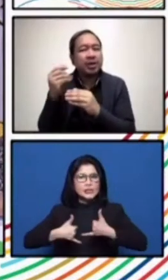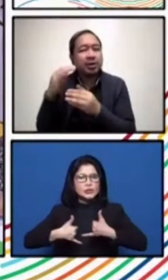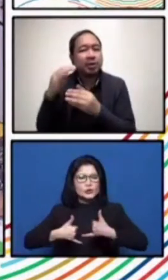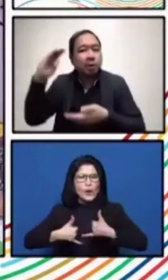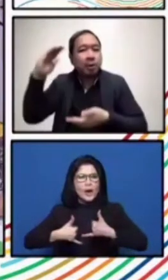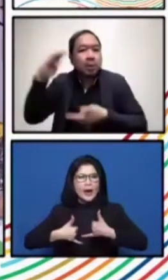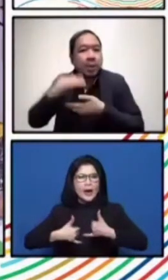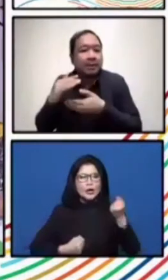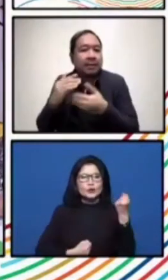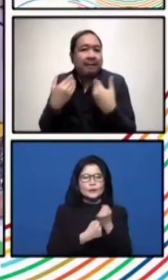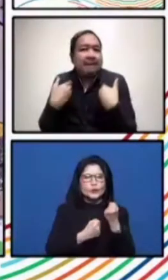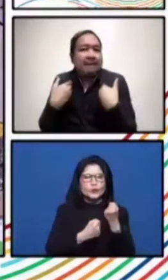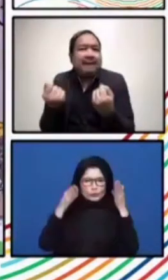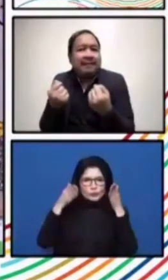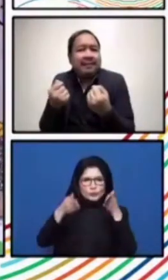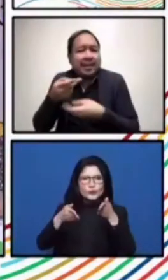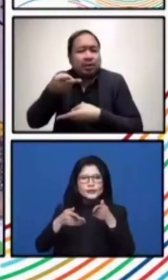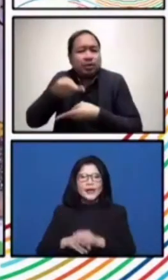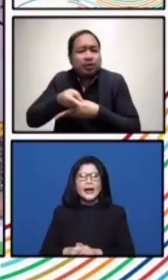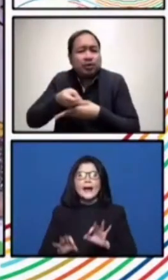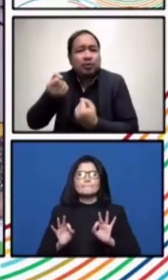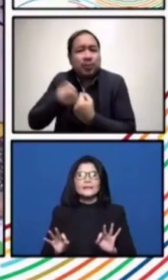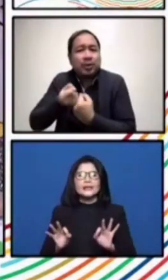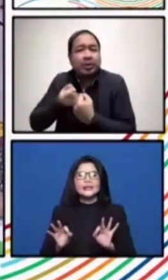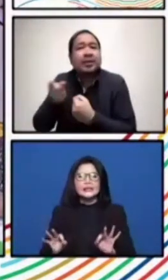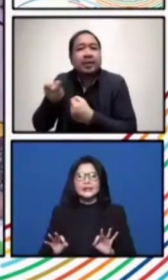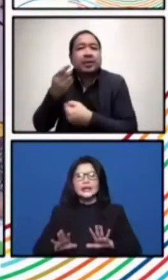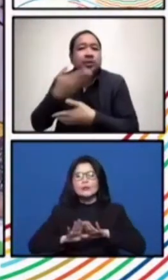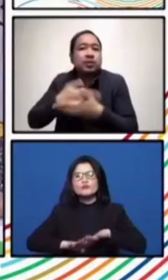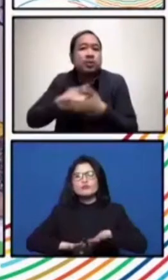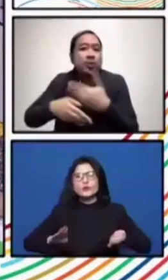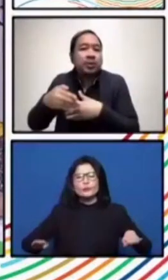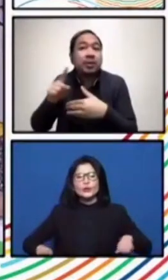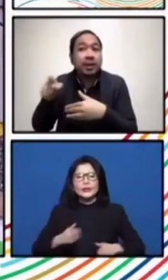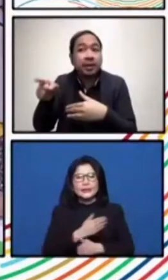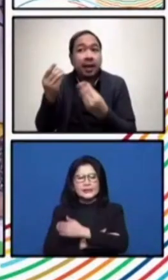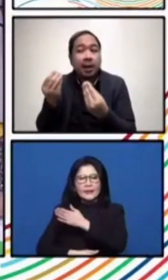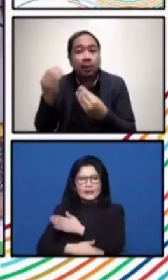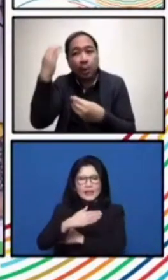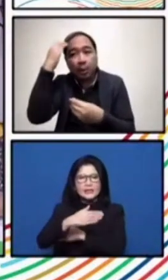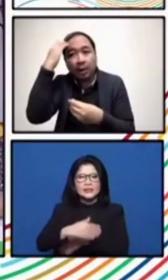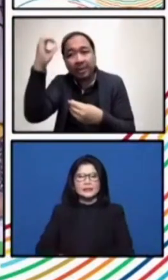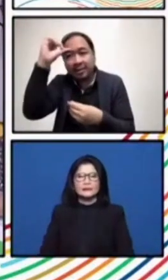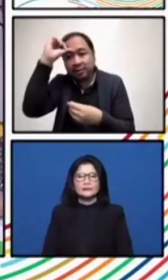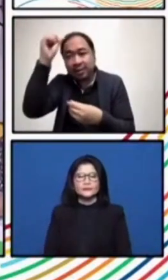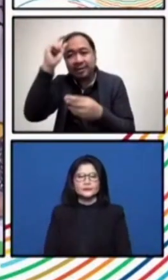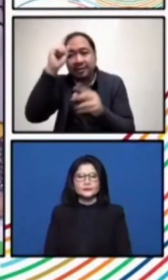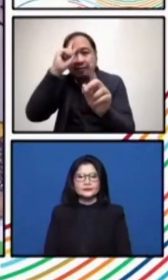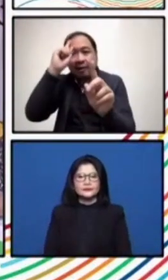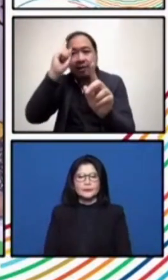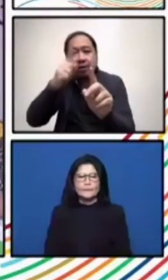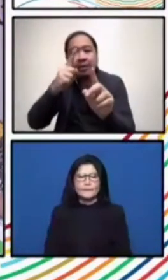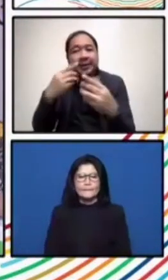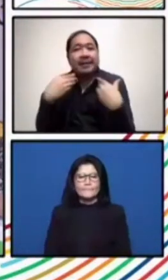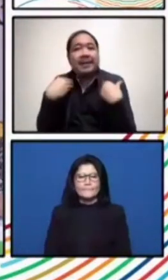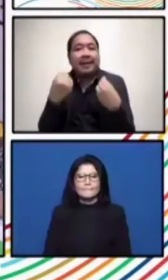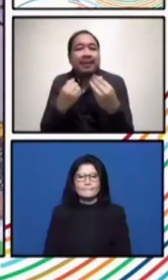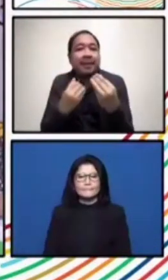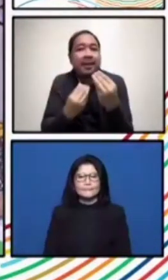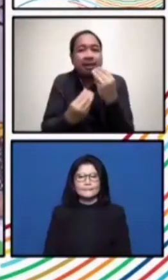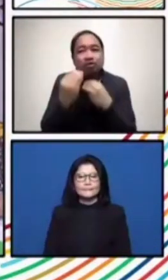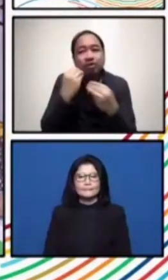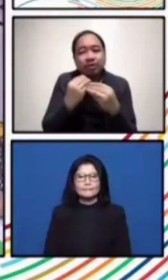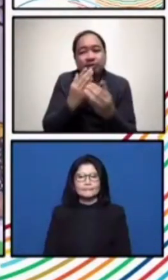focused on Wellness Hospital duties is the way forward for the government in in the direction of ensuring health and nutrition